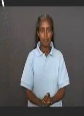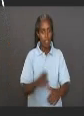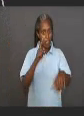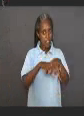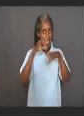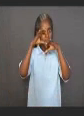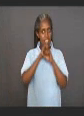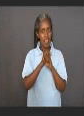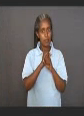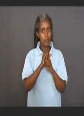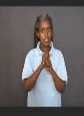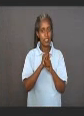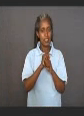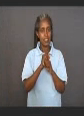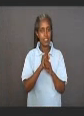Time's up.